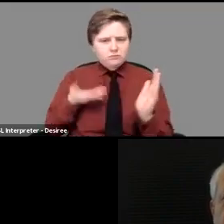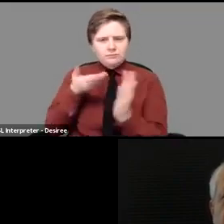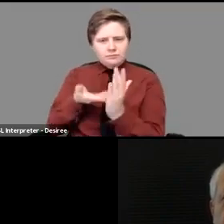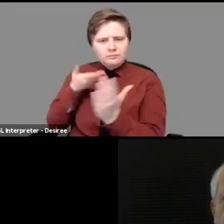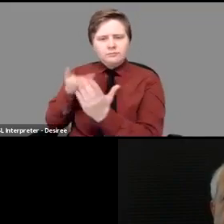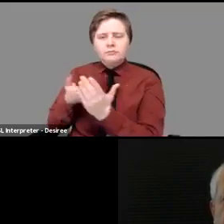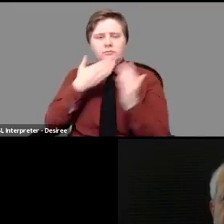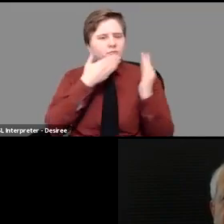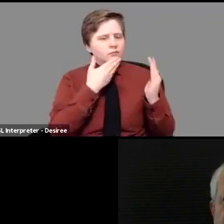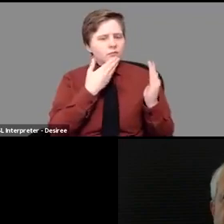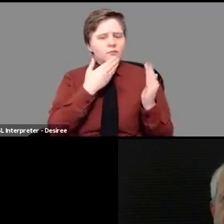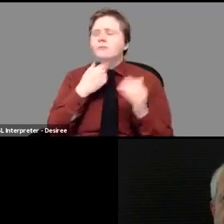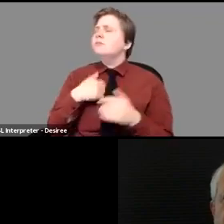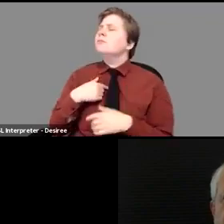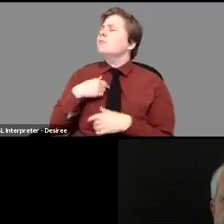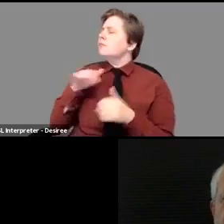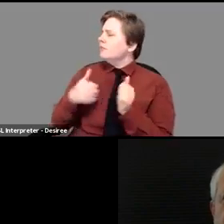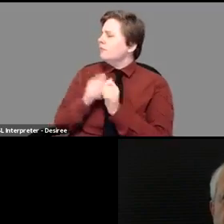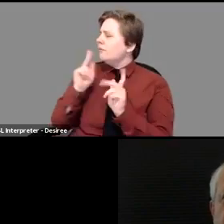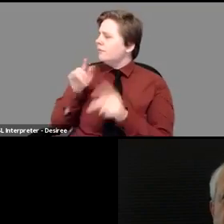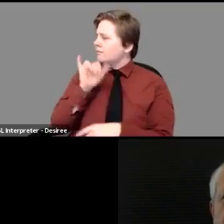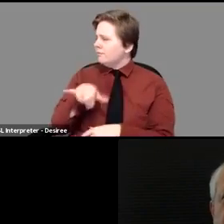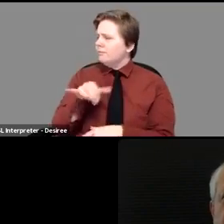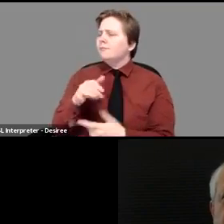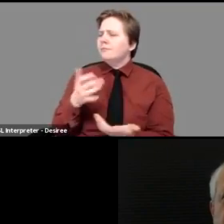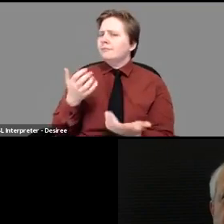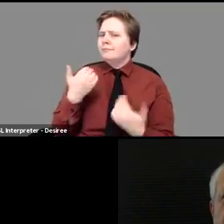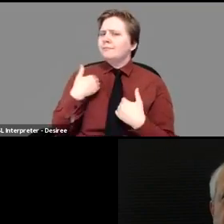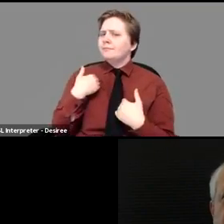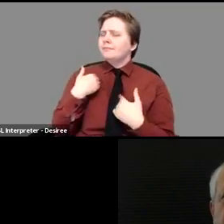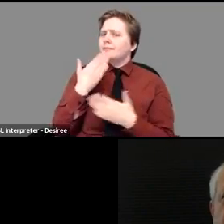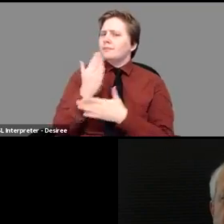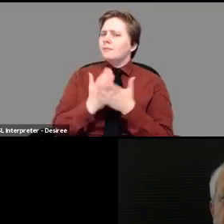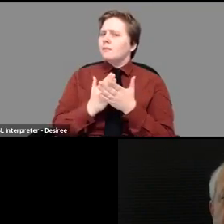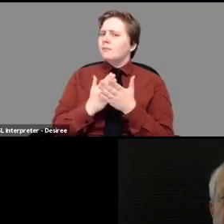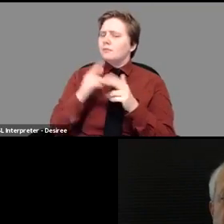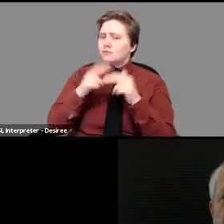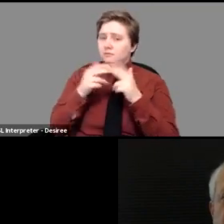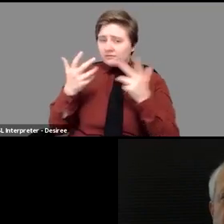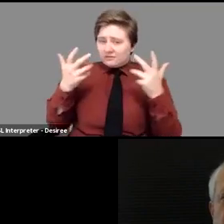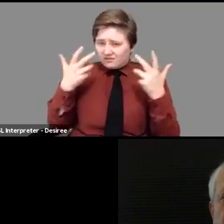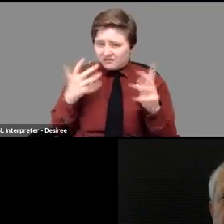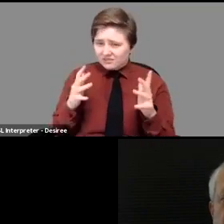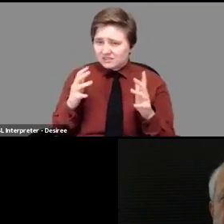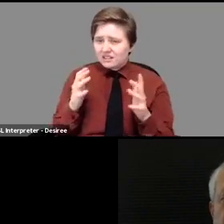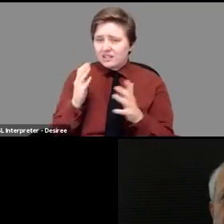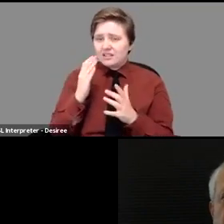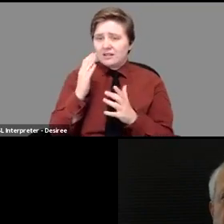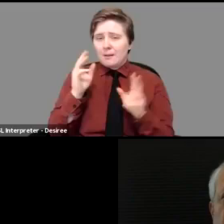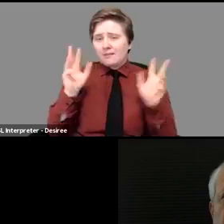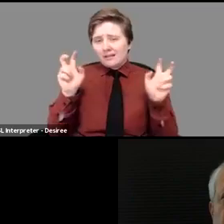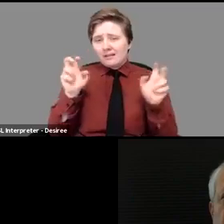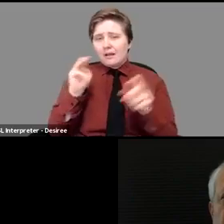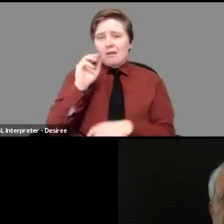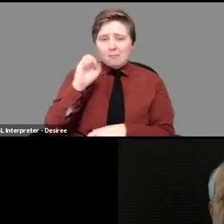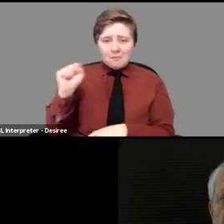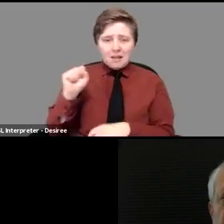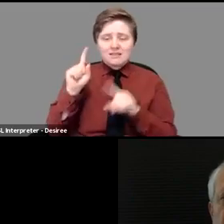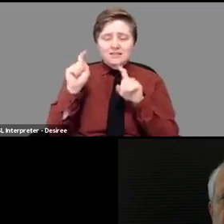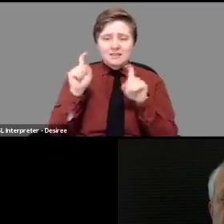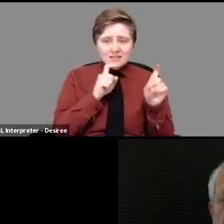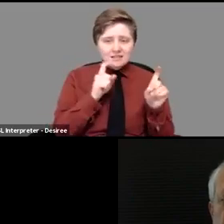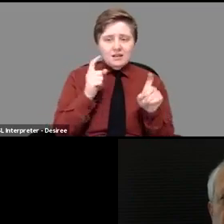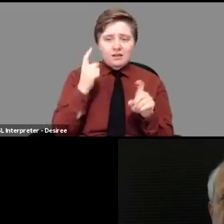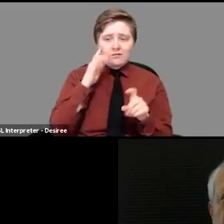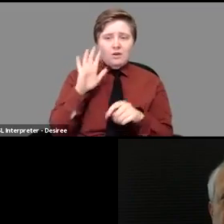you. Melissa, just to follow up real quick, there have been some facilities that actually have done, if you would, mass testing of